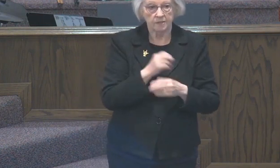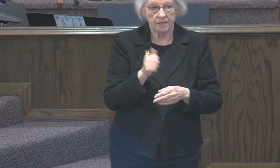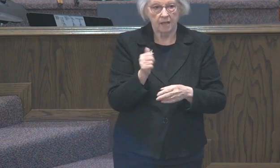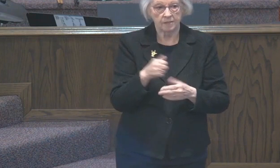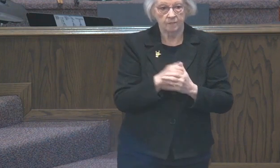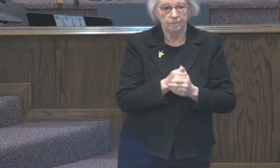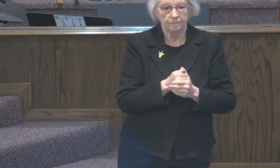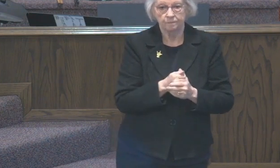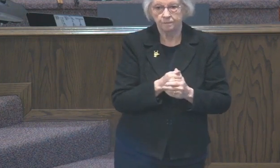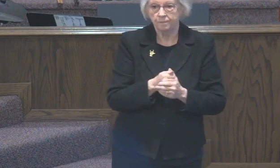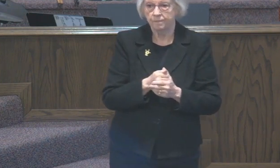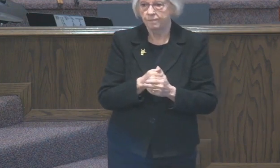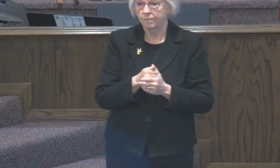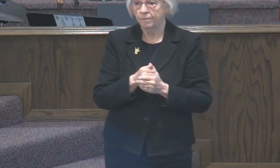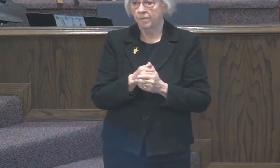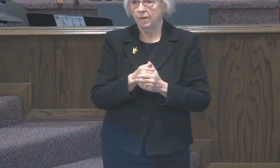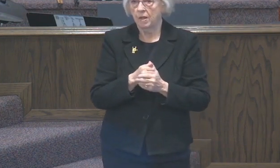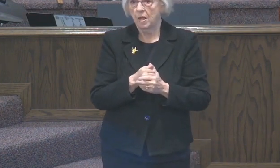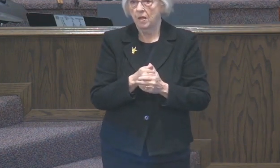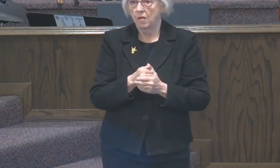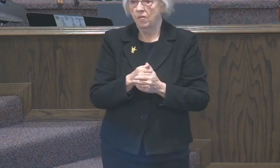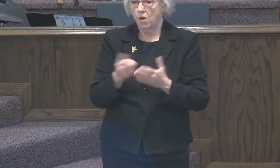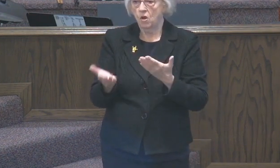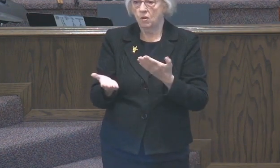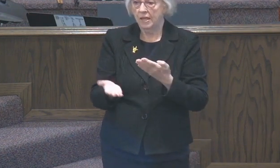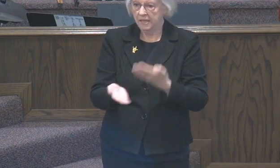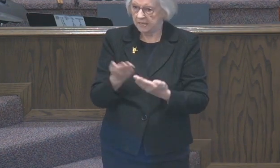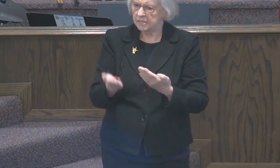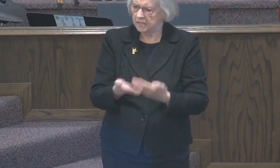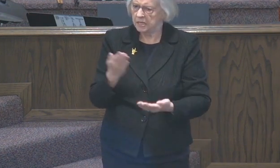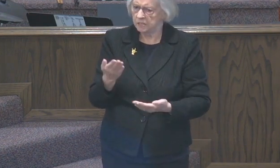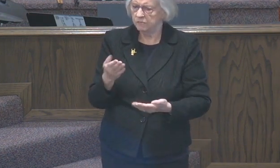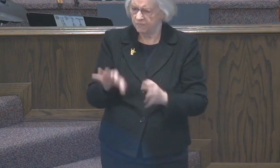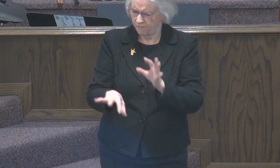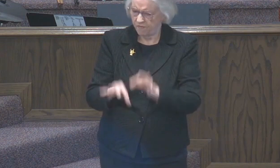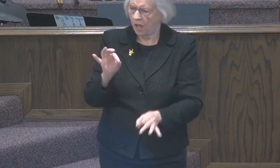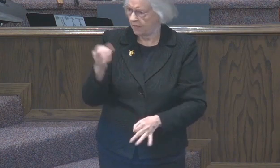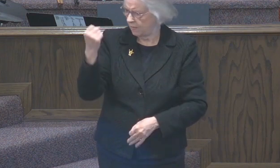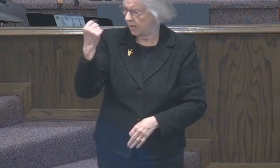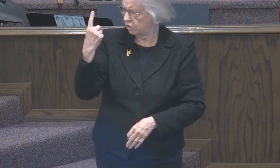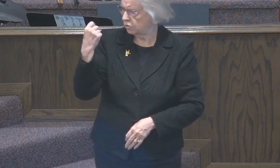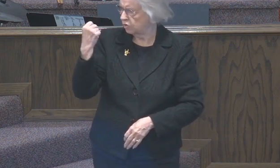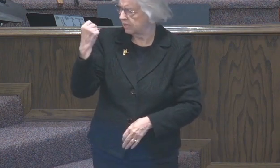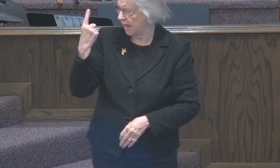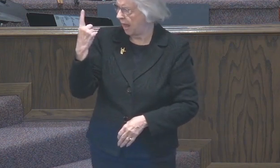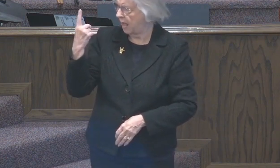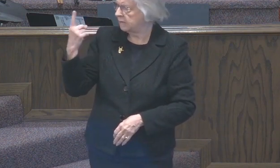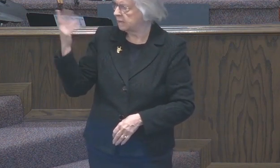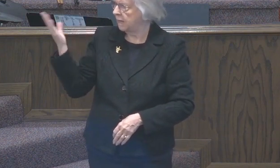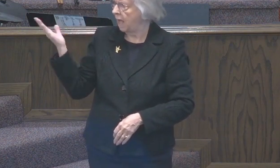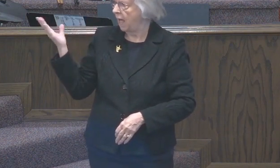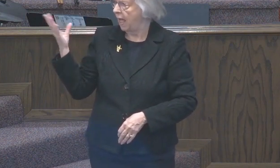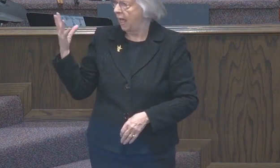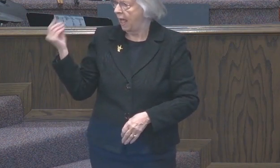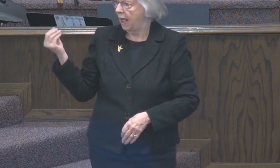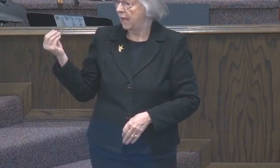They're easy to spot. Typically, they're easy to spot because the beginning of the practice, this